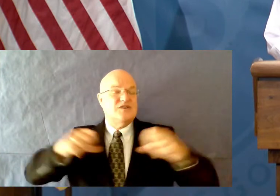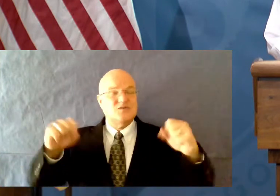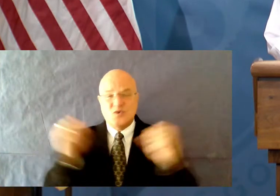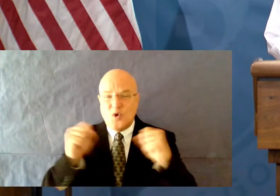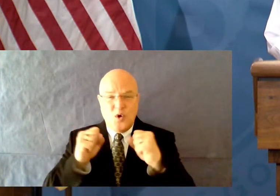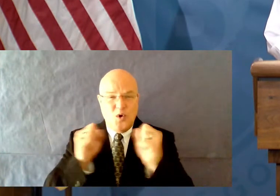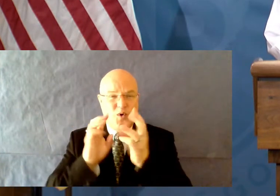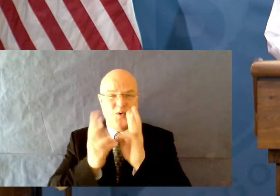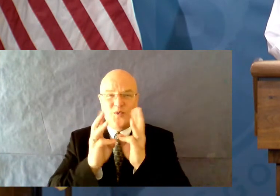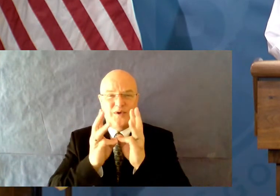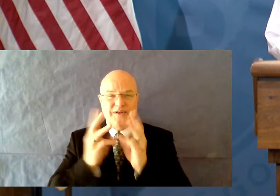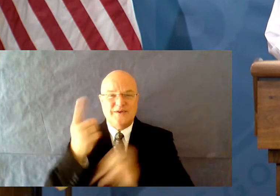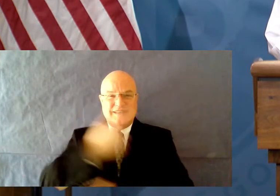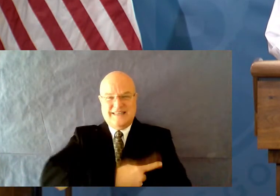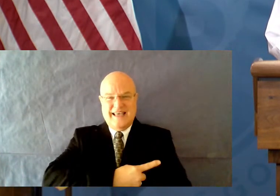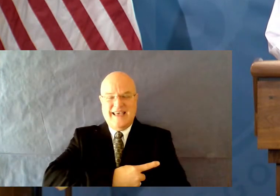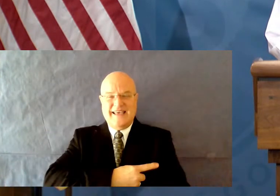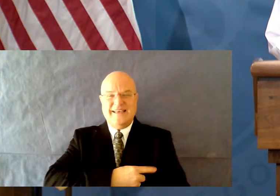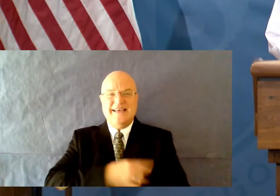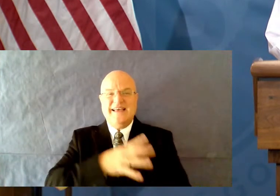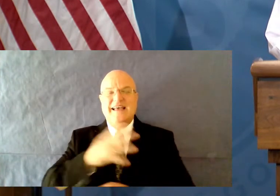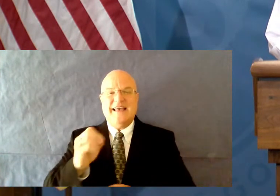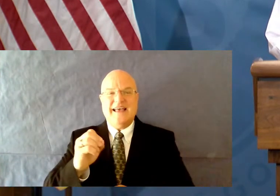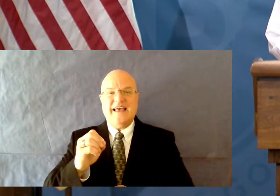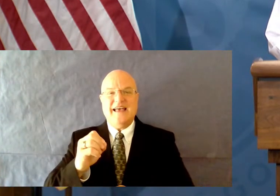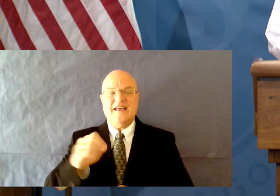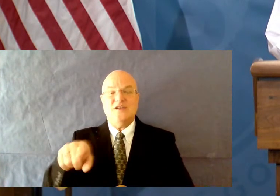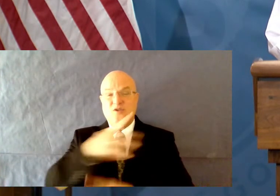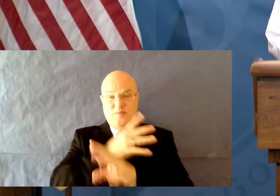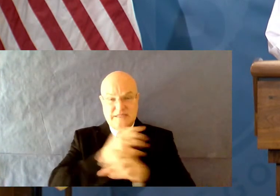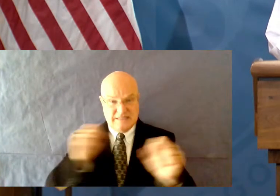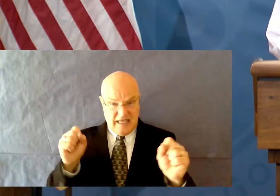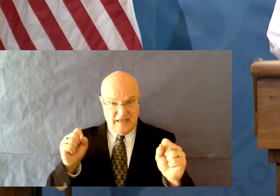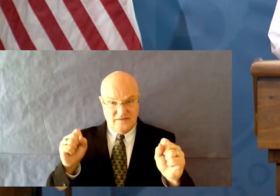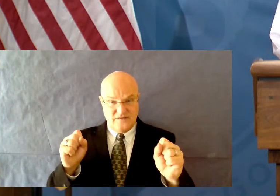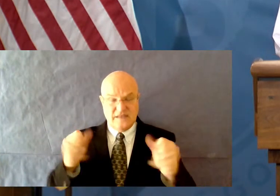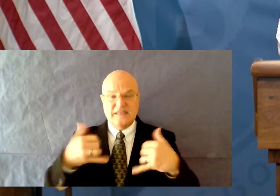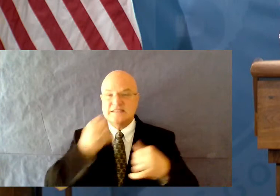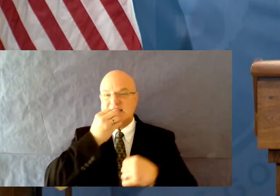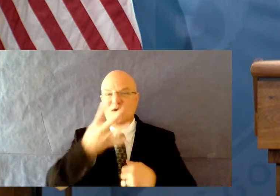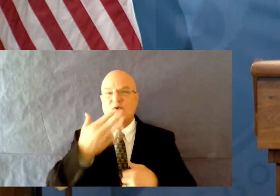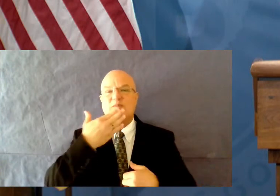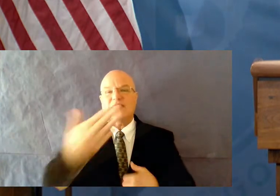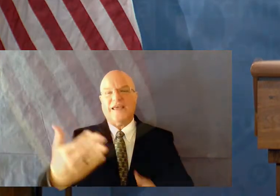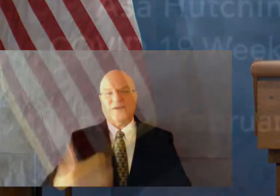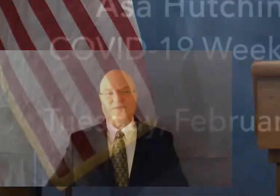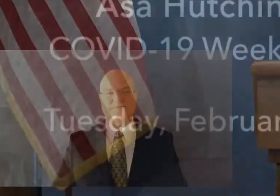wintry day, and you all be safe and stay warm. Thank you.